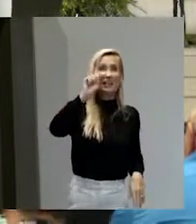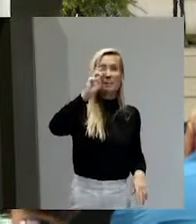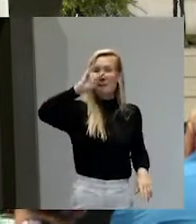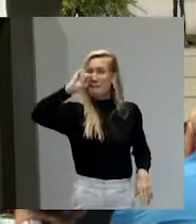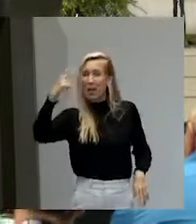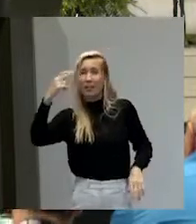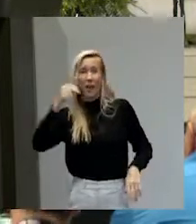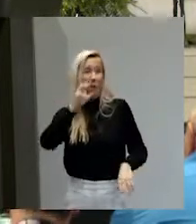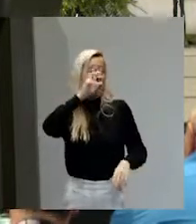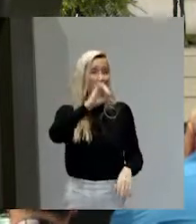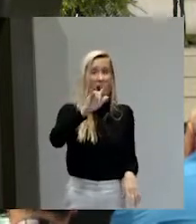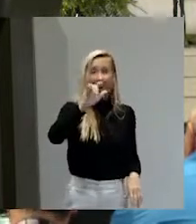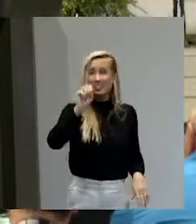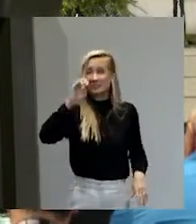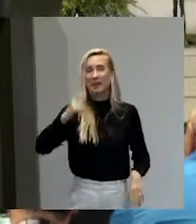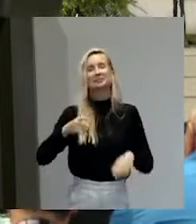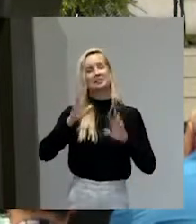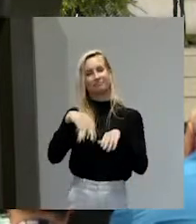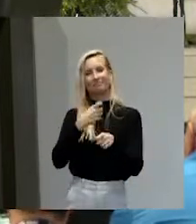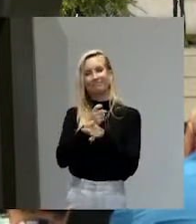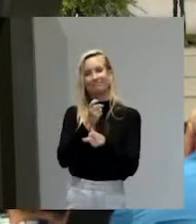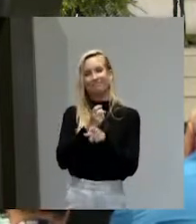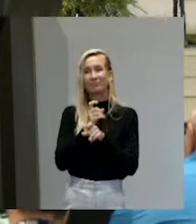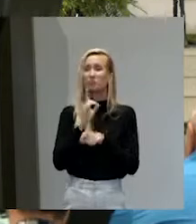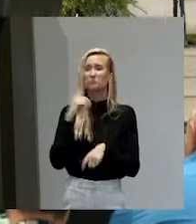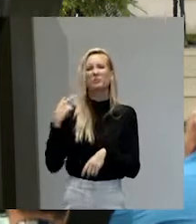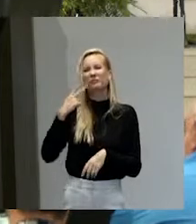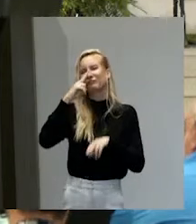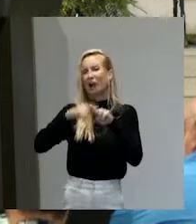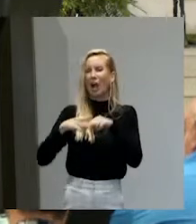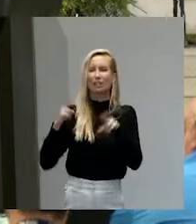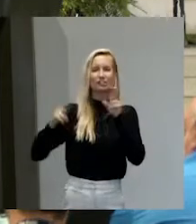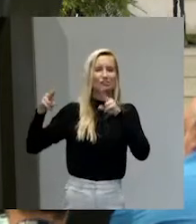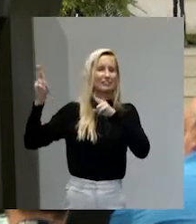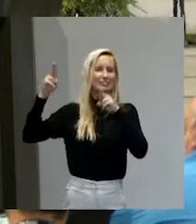Will Smith. No, we have fun. We have fun here.